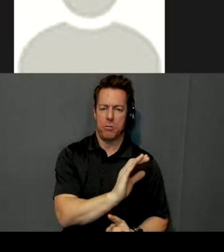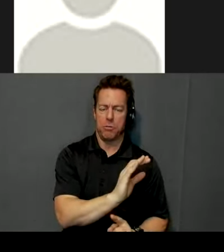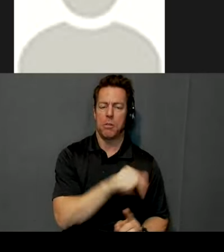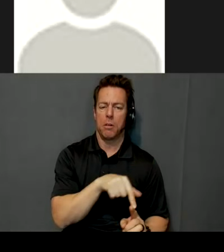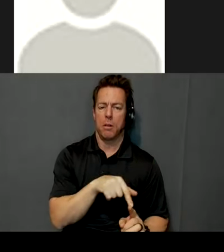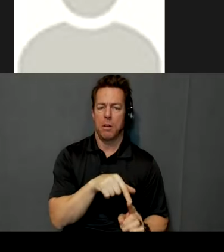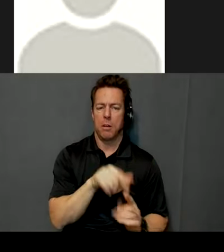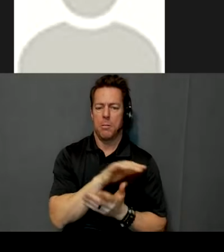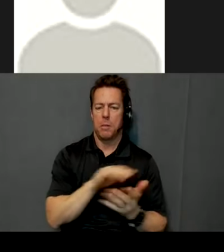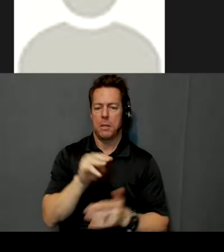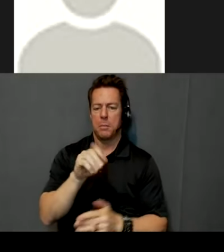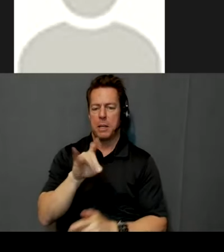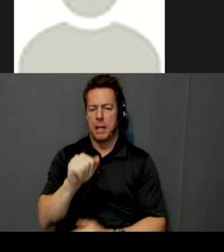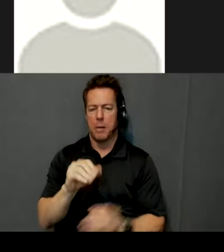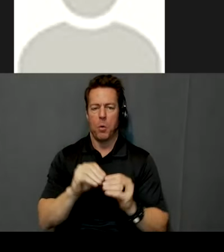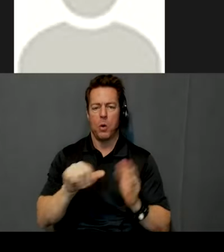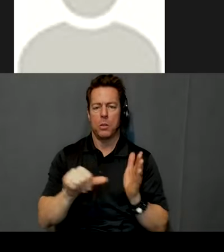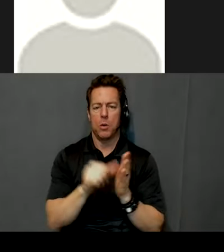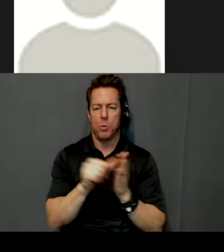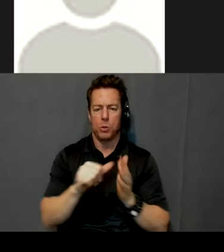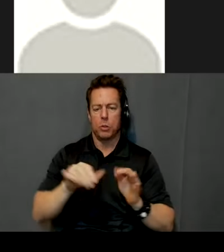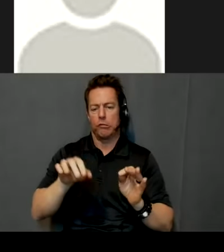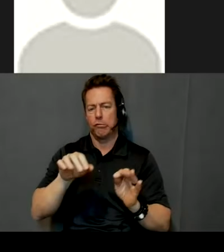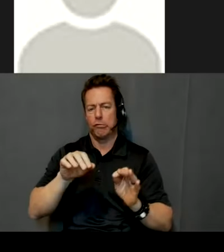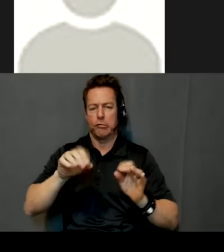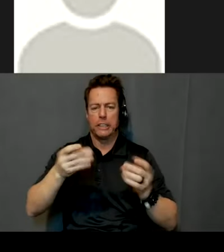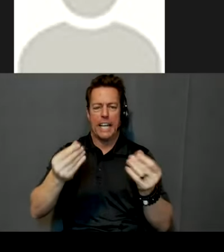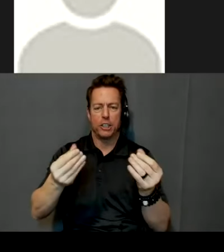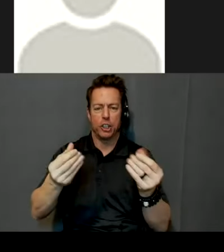mixed media, more sculptural works.